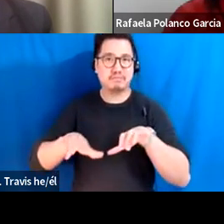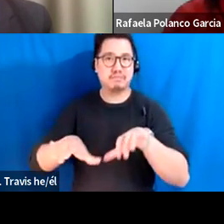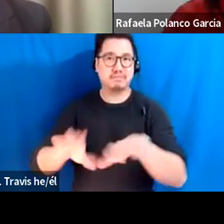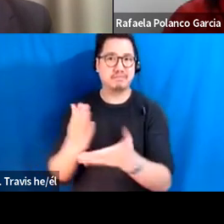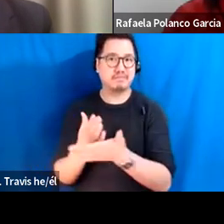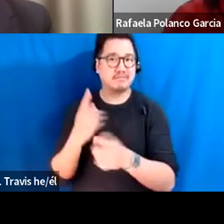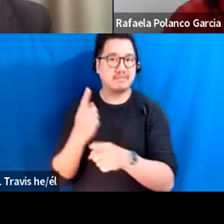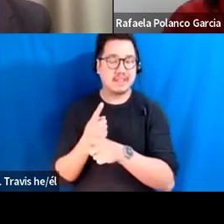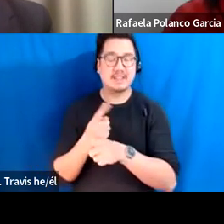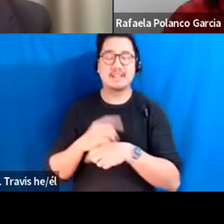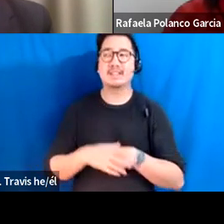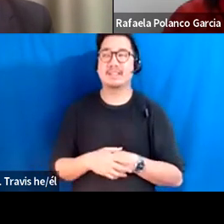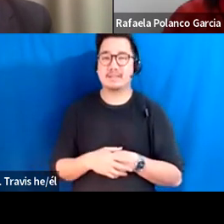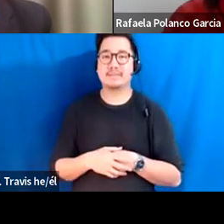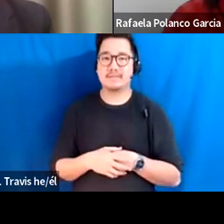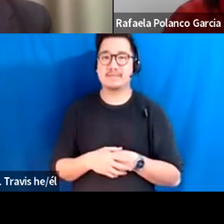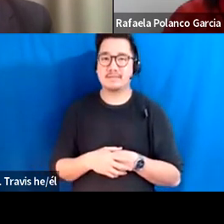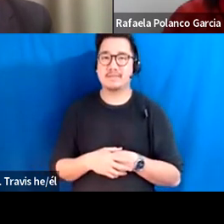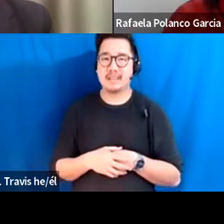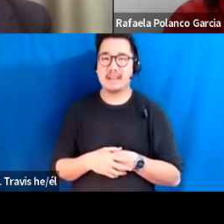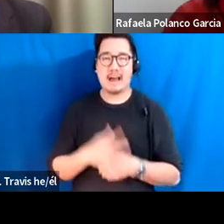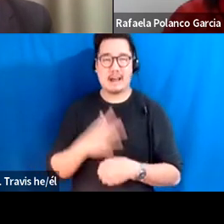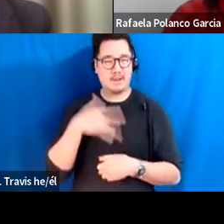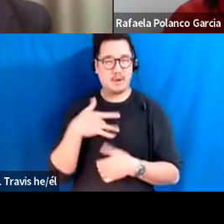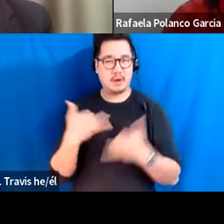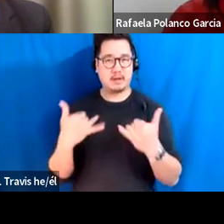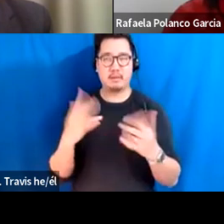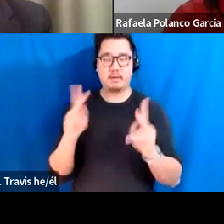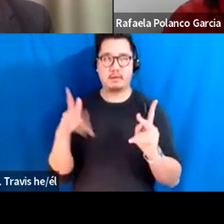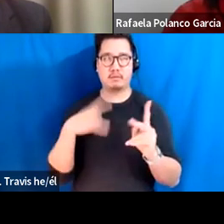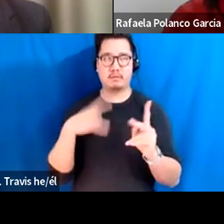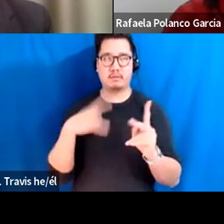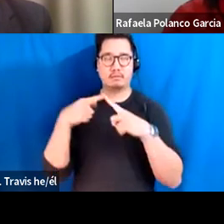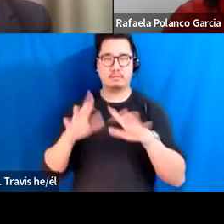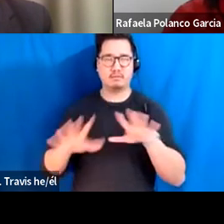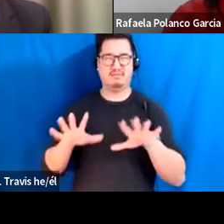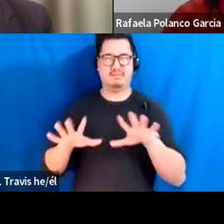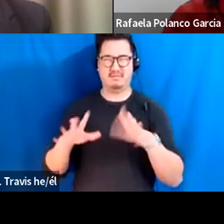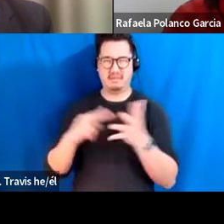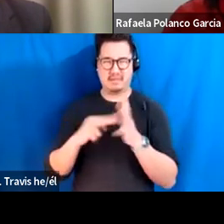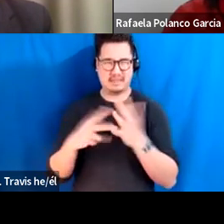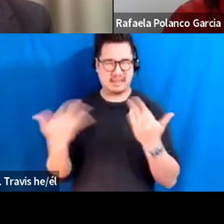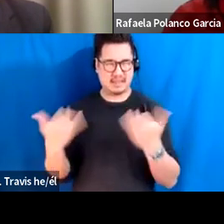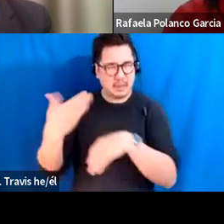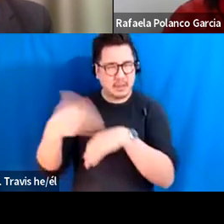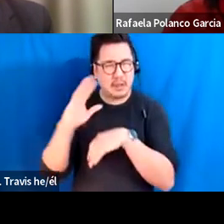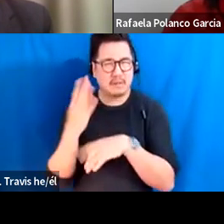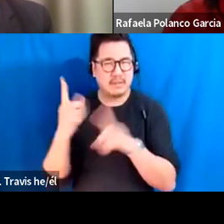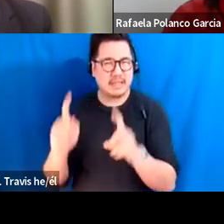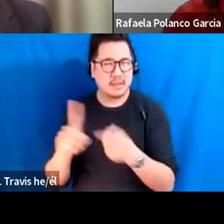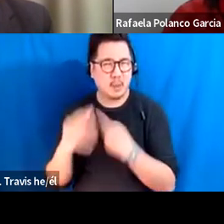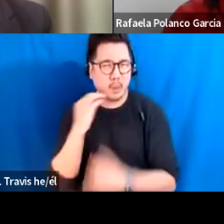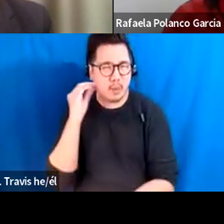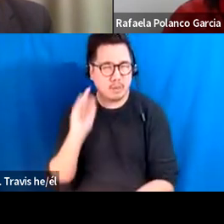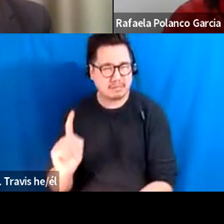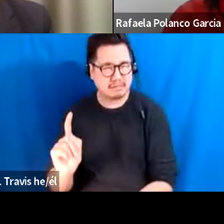coming at a time i think it's all cognitive dissonance for most of us like we're just going to send test home now rather than do